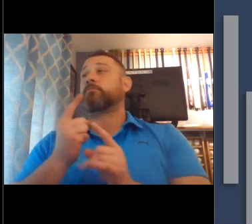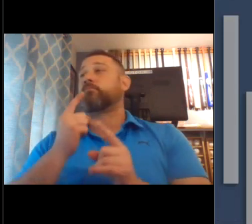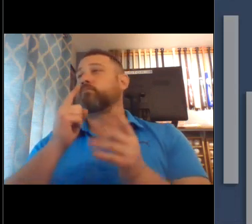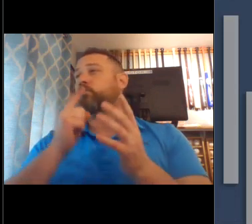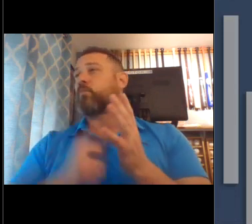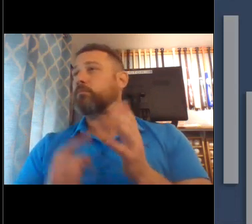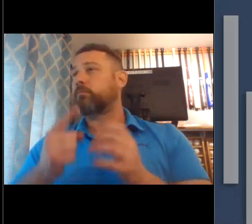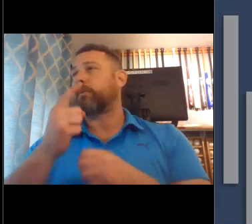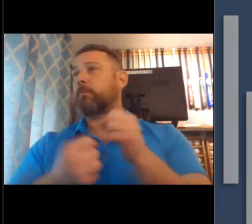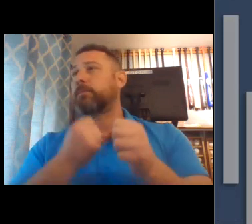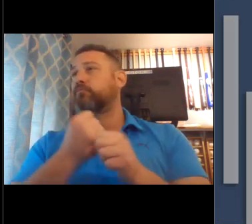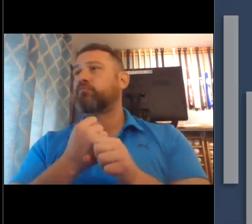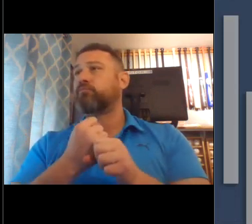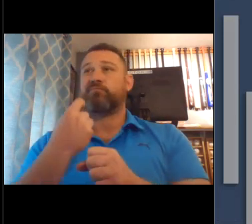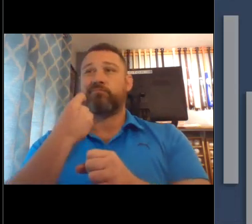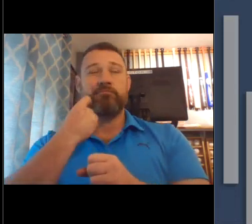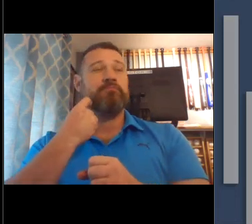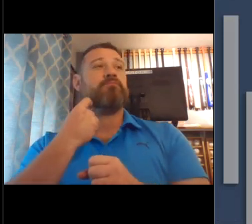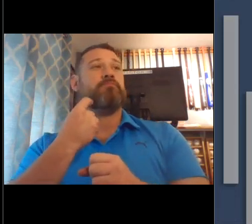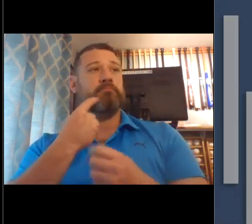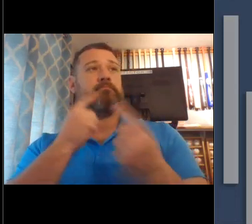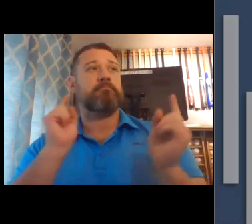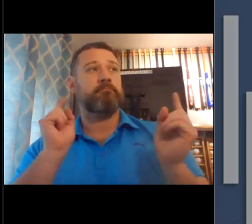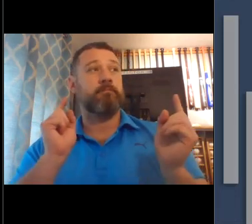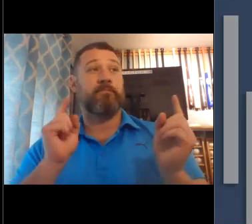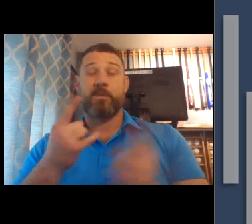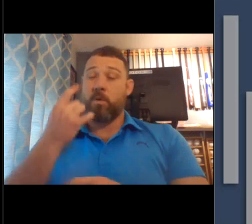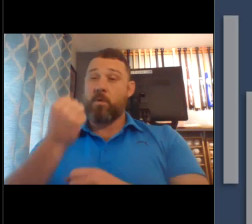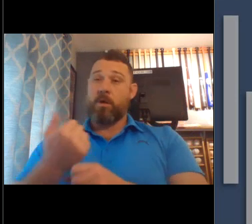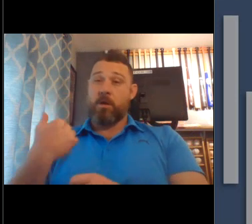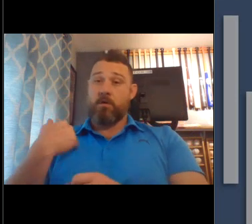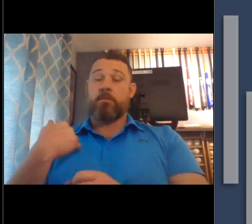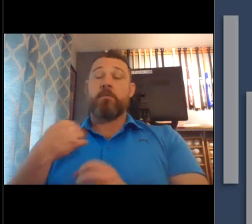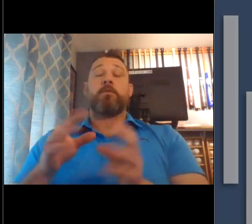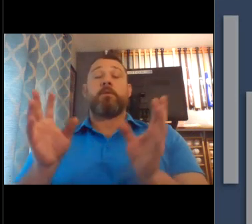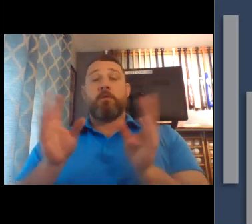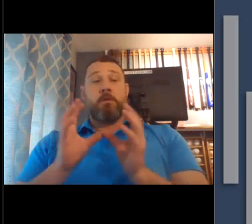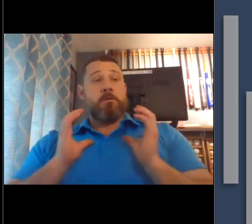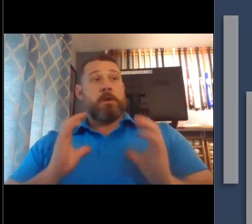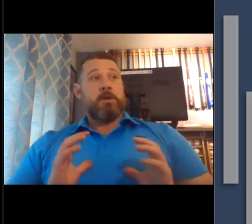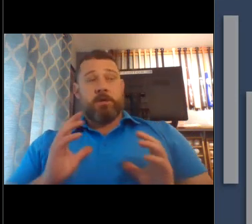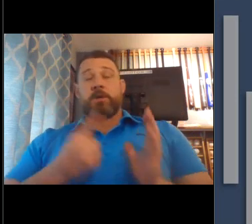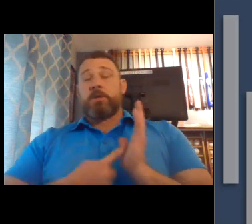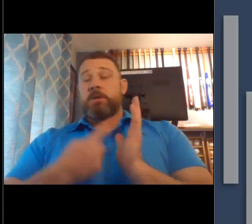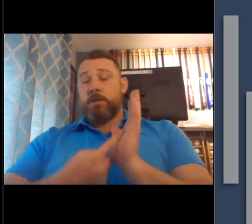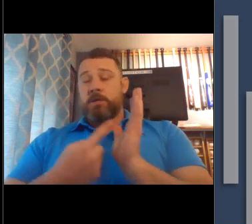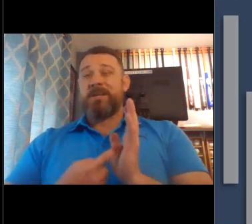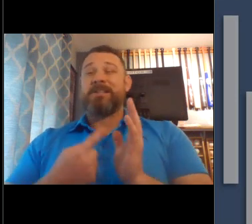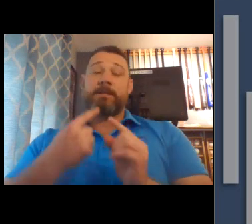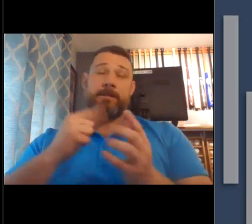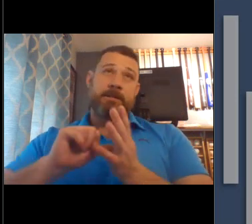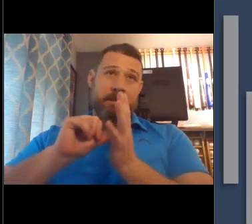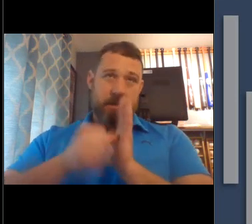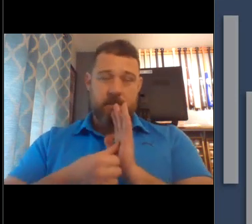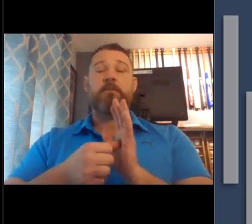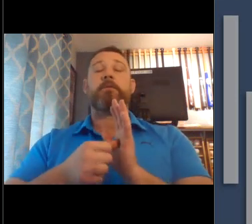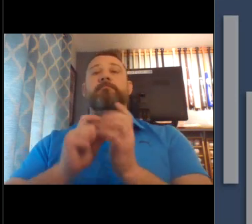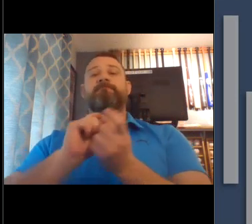year. 1 year ago here in Riverside, the commission discussed pursuing a significant augmentation for our